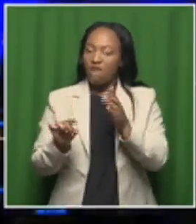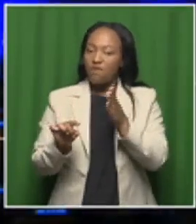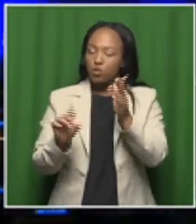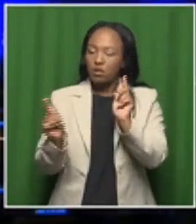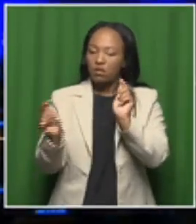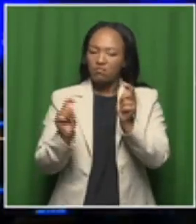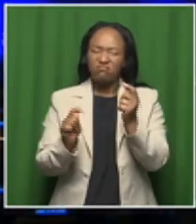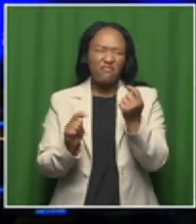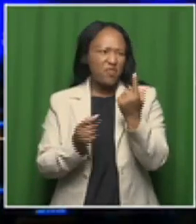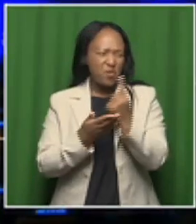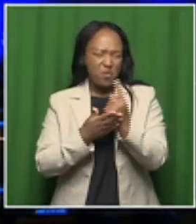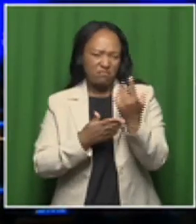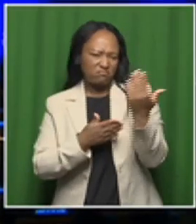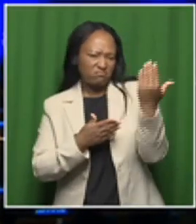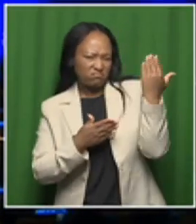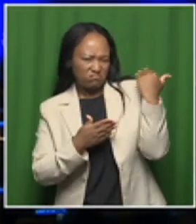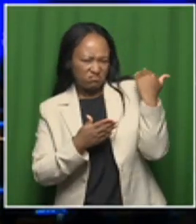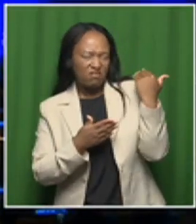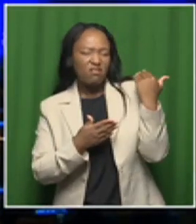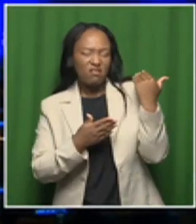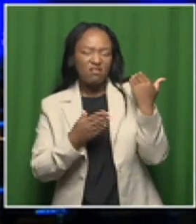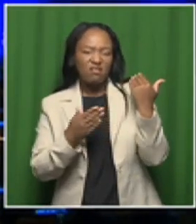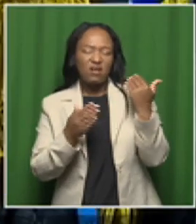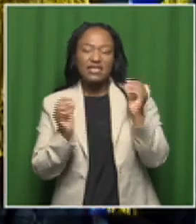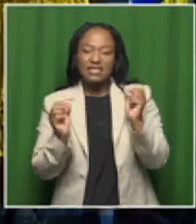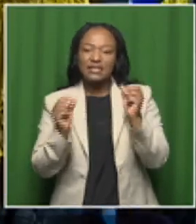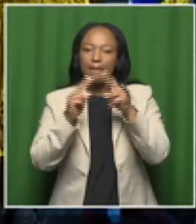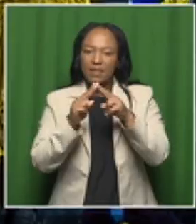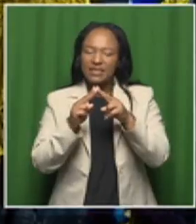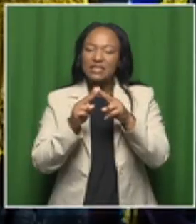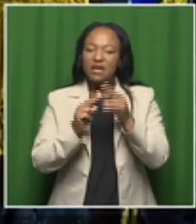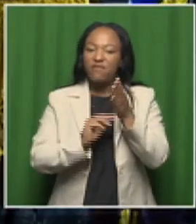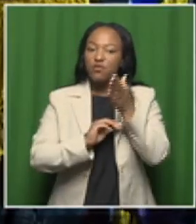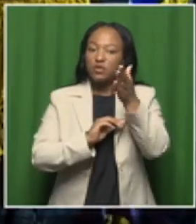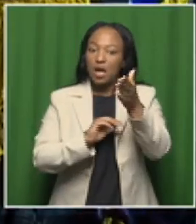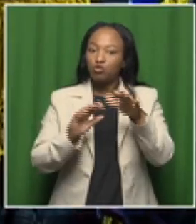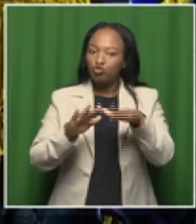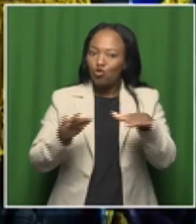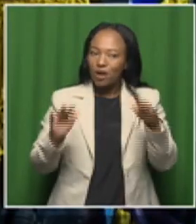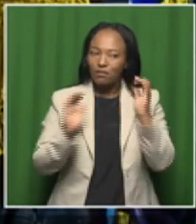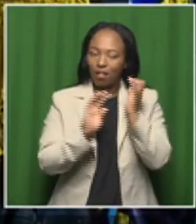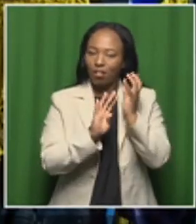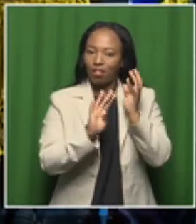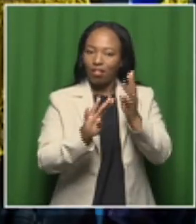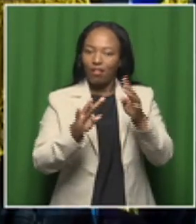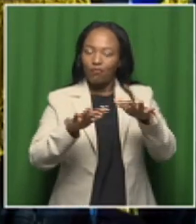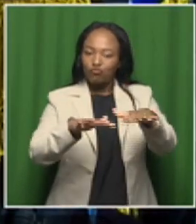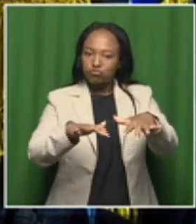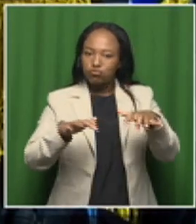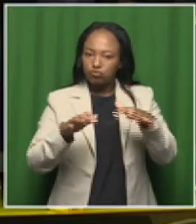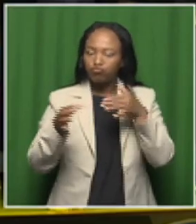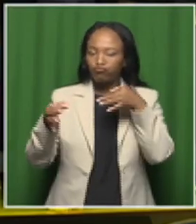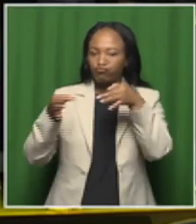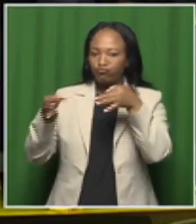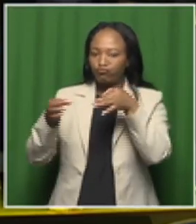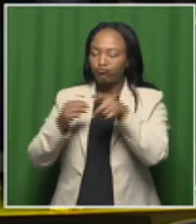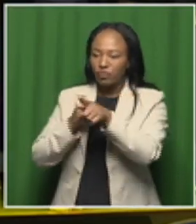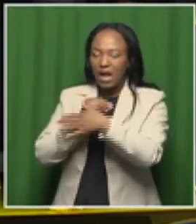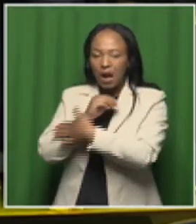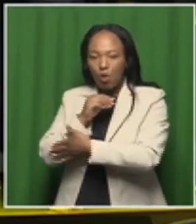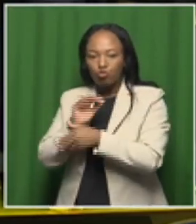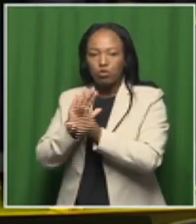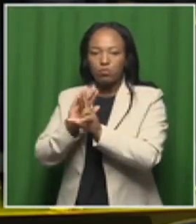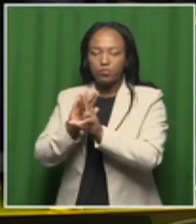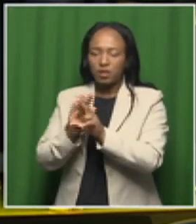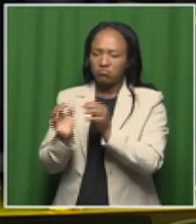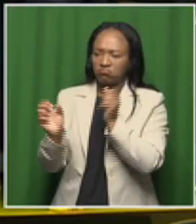weeks ago, we had a summit of the future, and you had children from all around the world speaking to diplomats on what they want. So that's what I like.